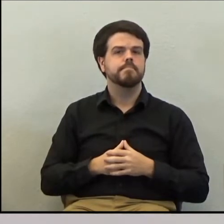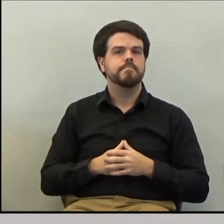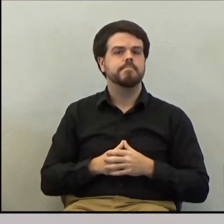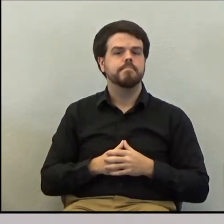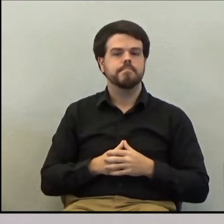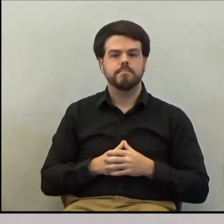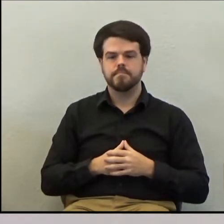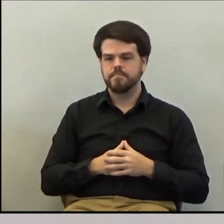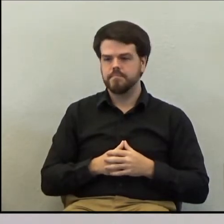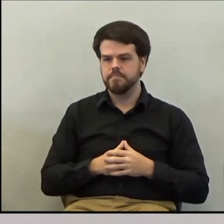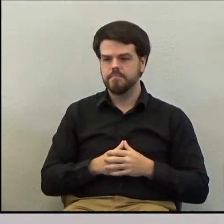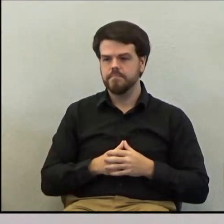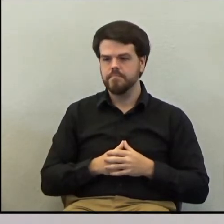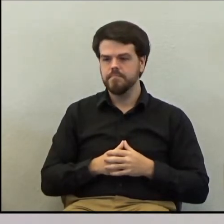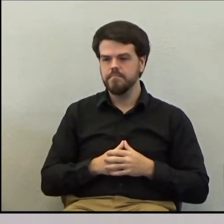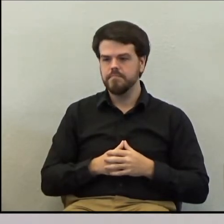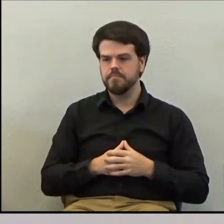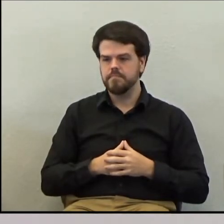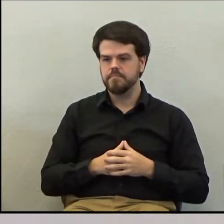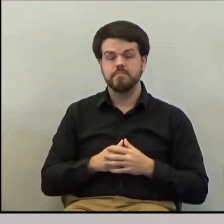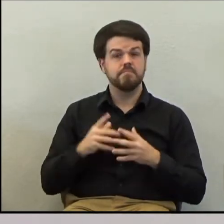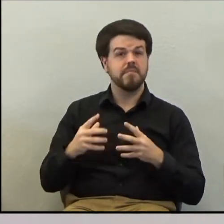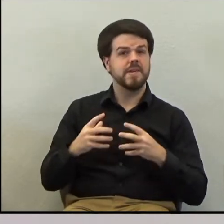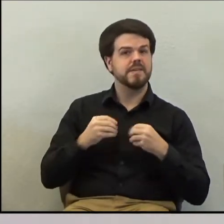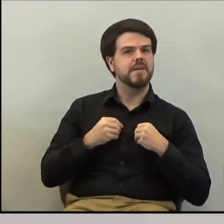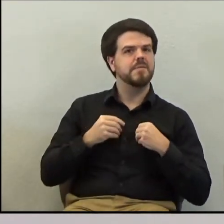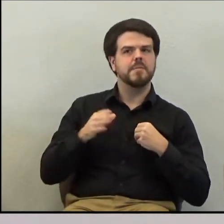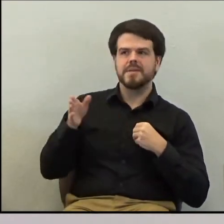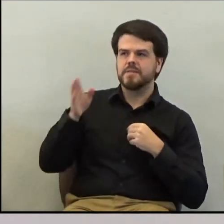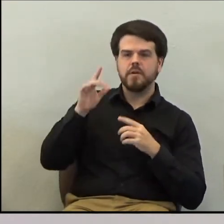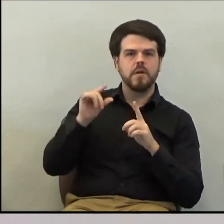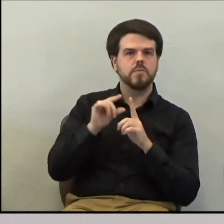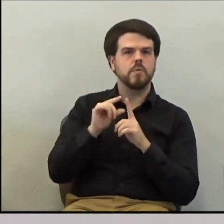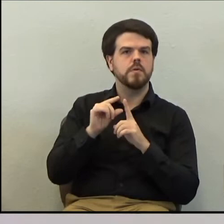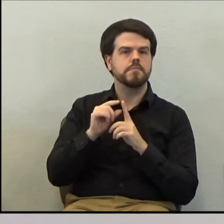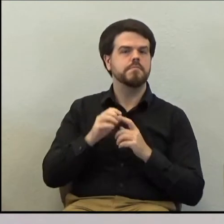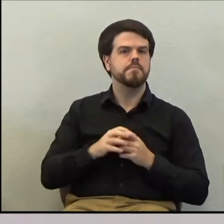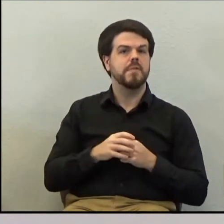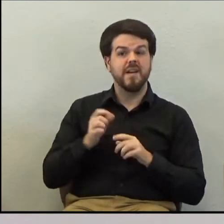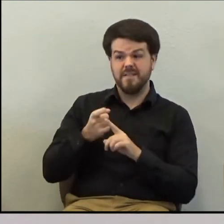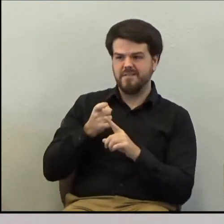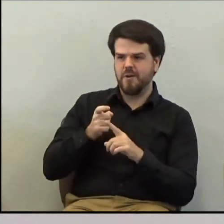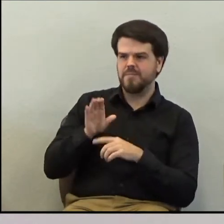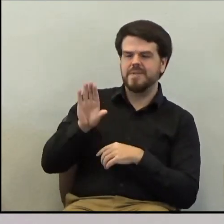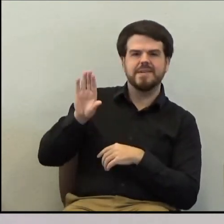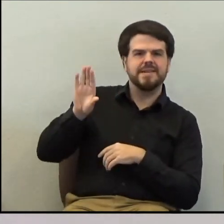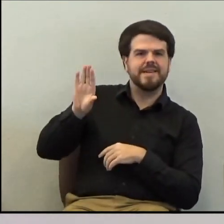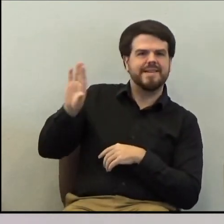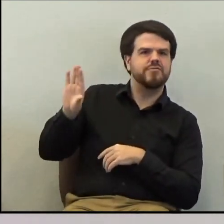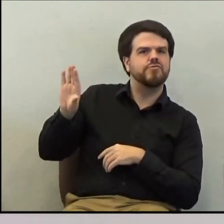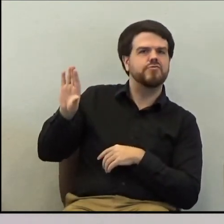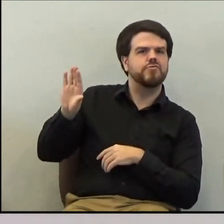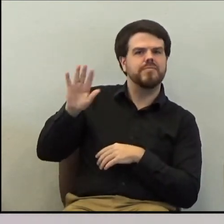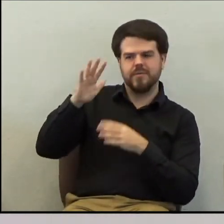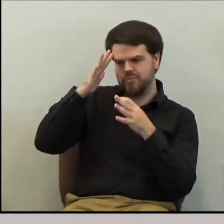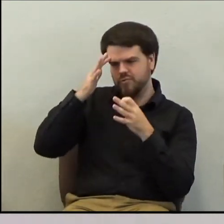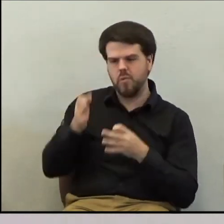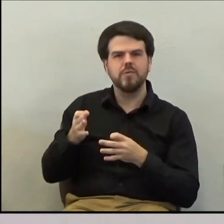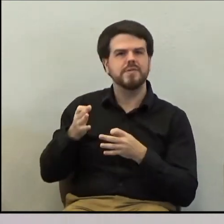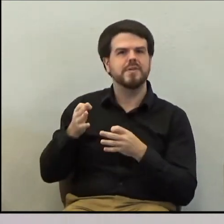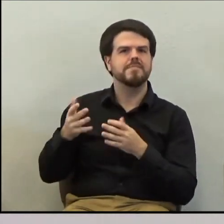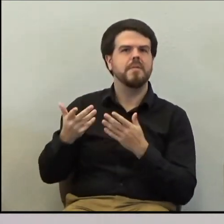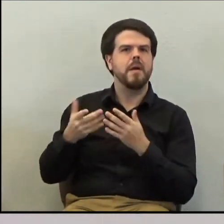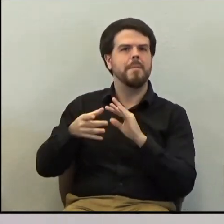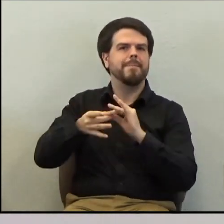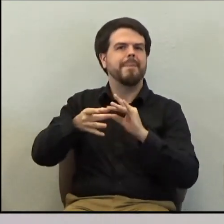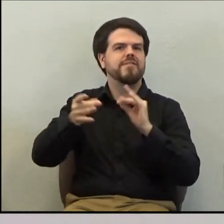They received them as the word of God from his chosen messenger. They didn't